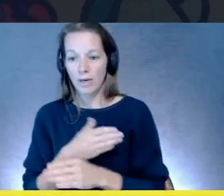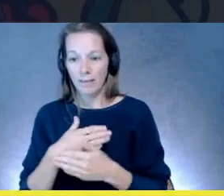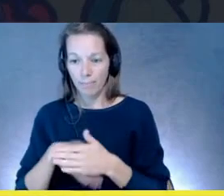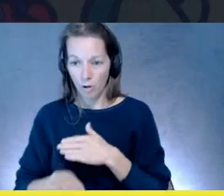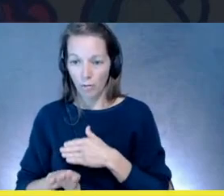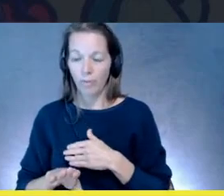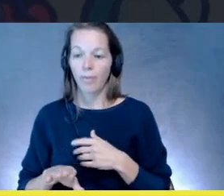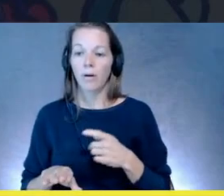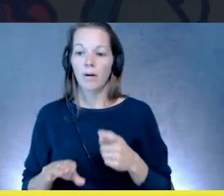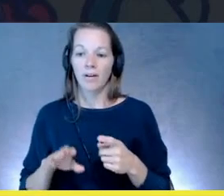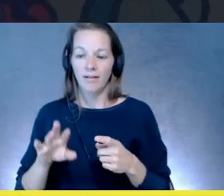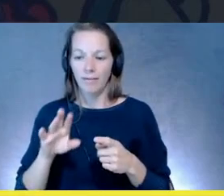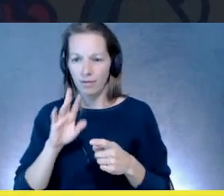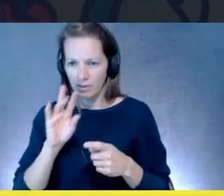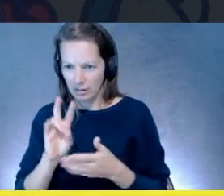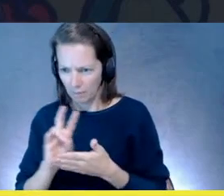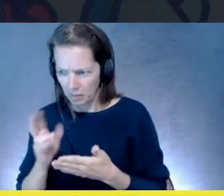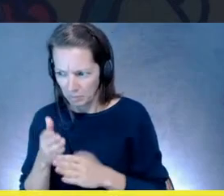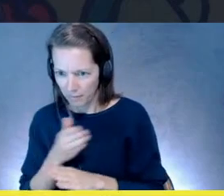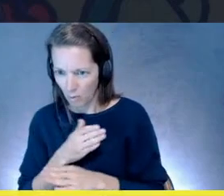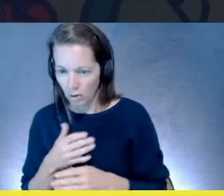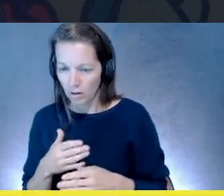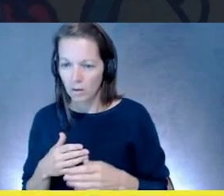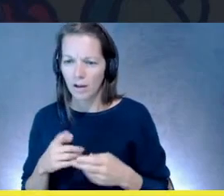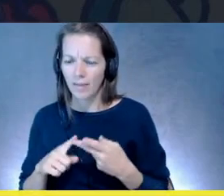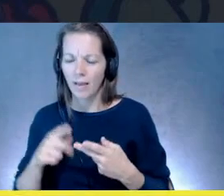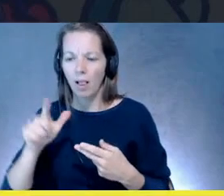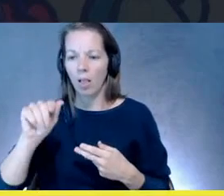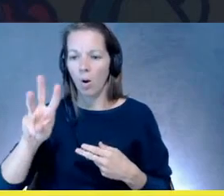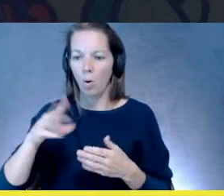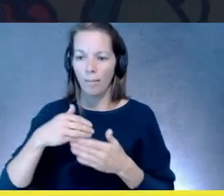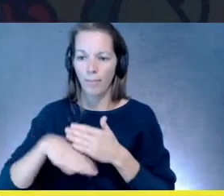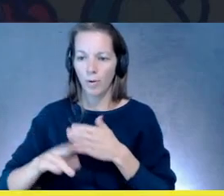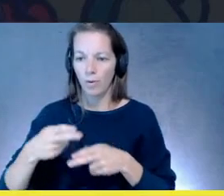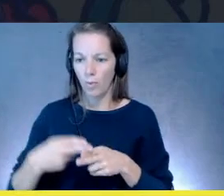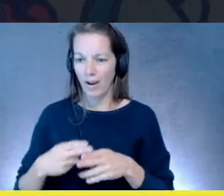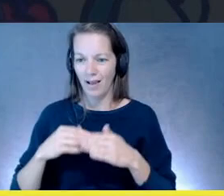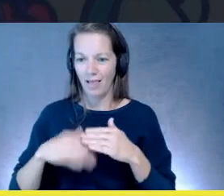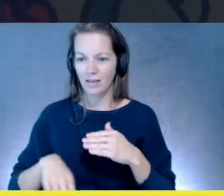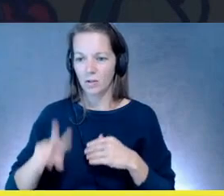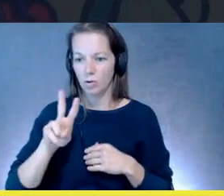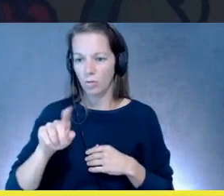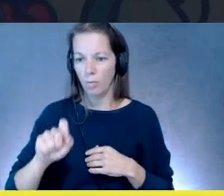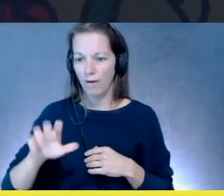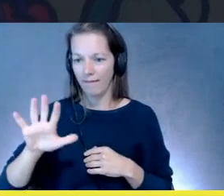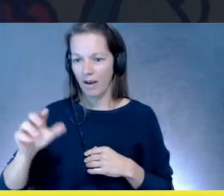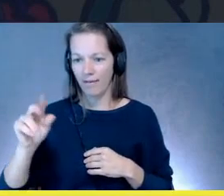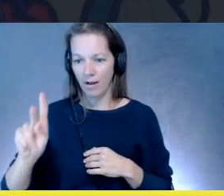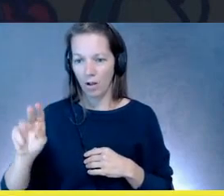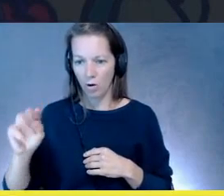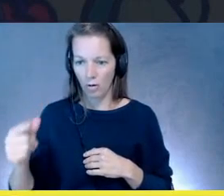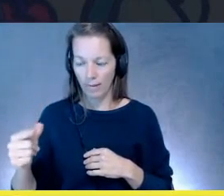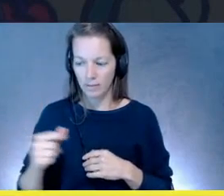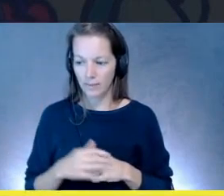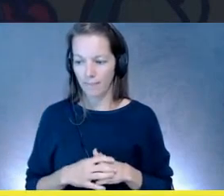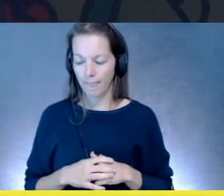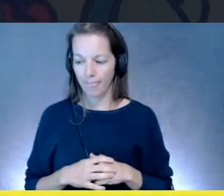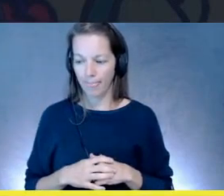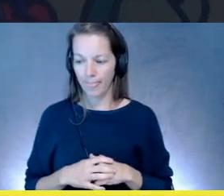weeks of gestation, and low birth weight, defined as less than 2.5 kilograms at birth. Next slide, please.